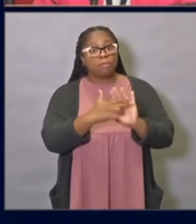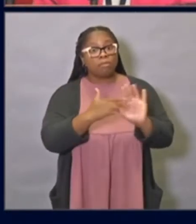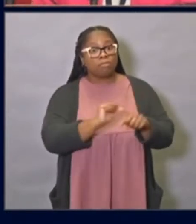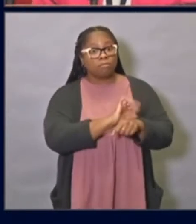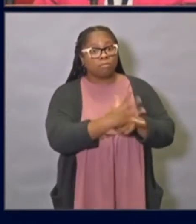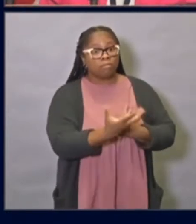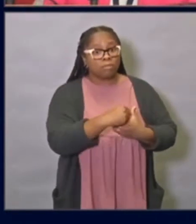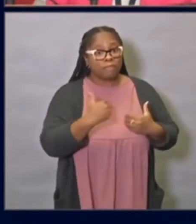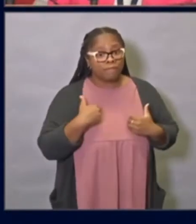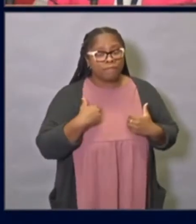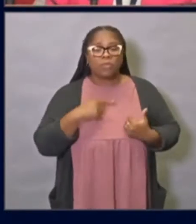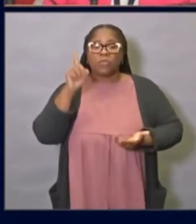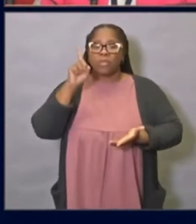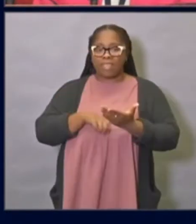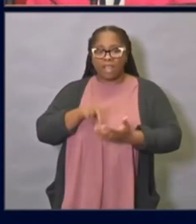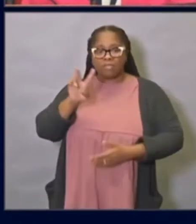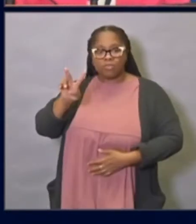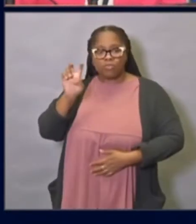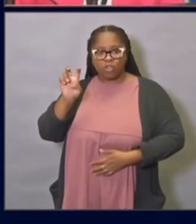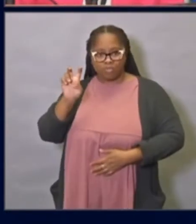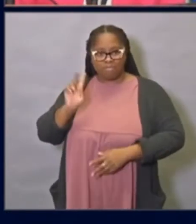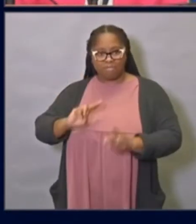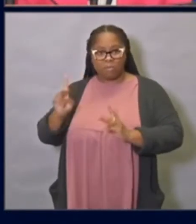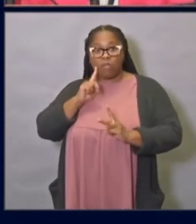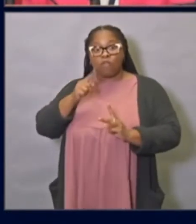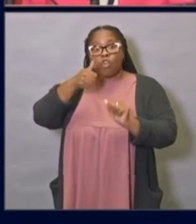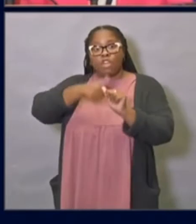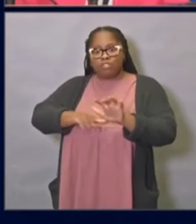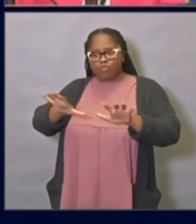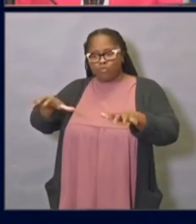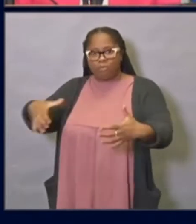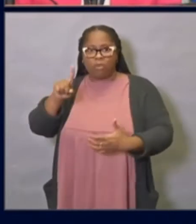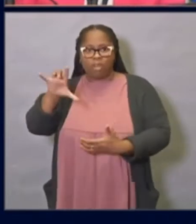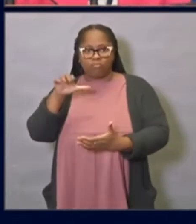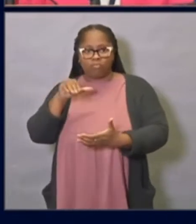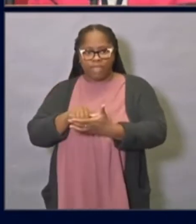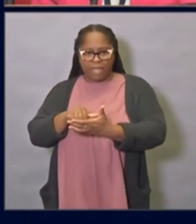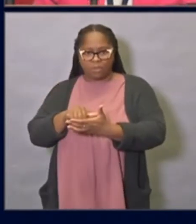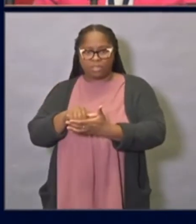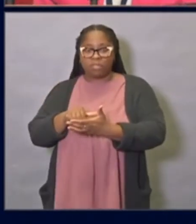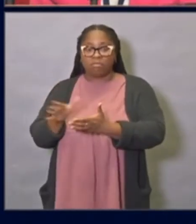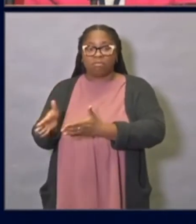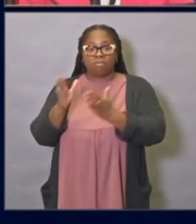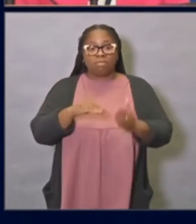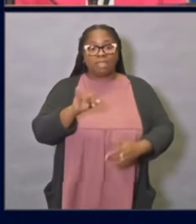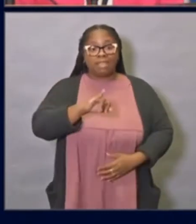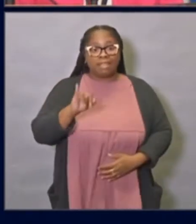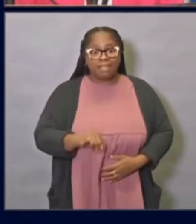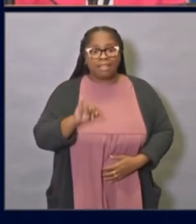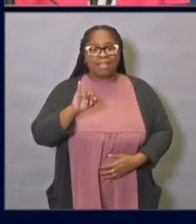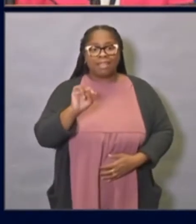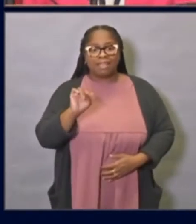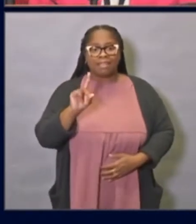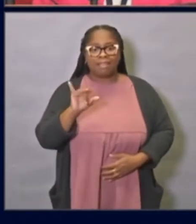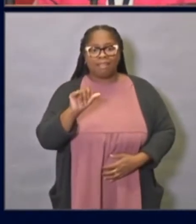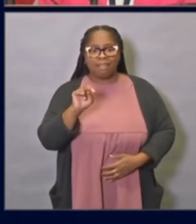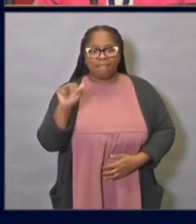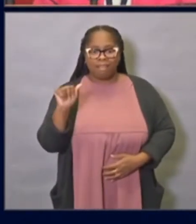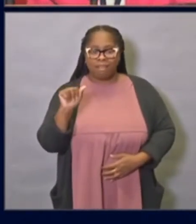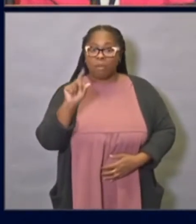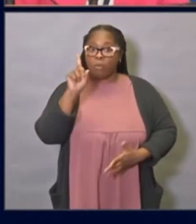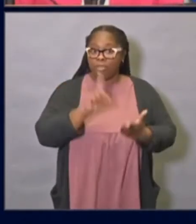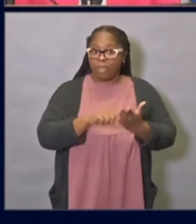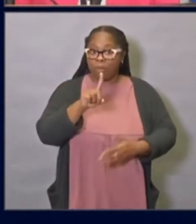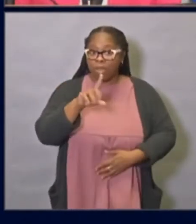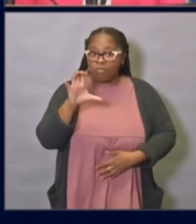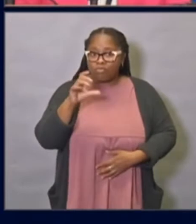people who are positive per 100,000 residents. In Indiana, the rate is 1,100 per